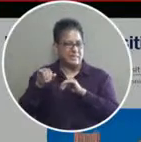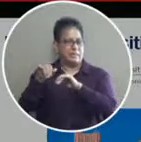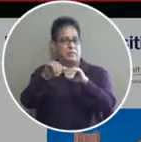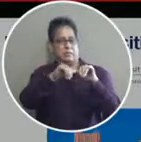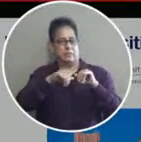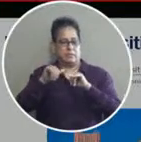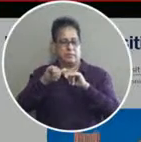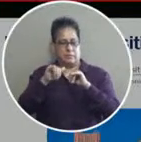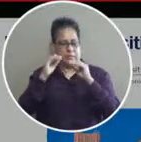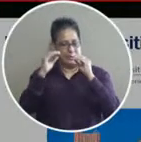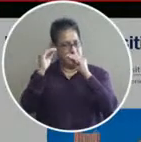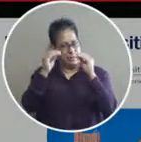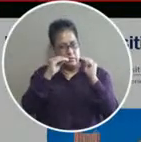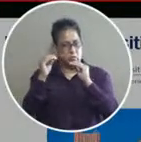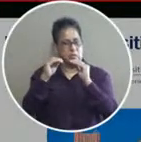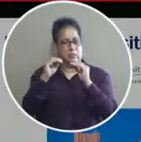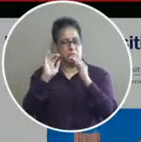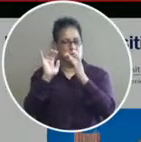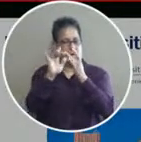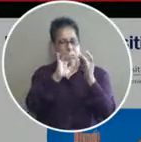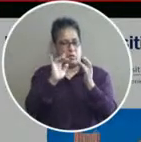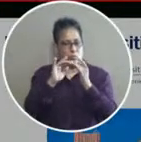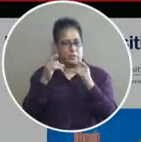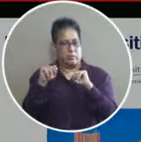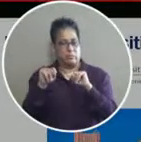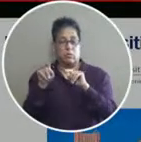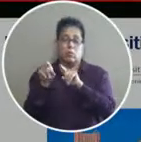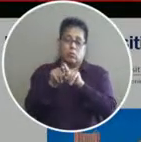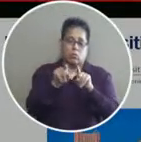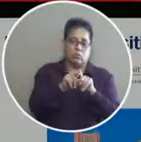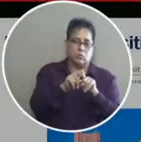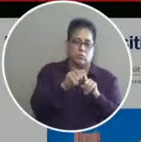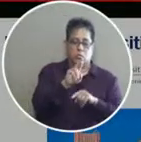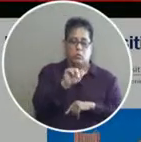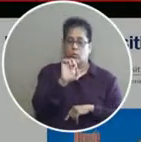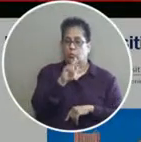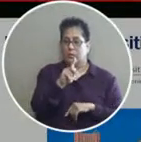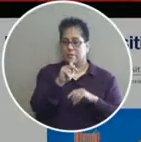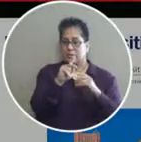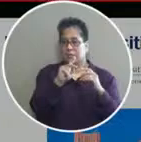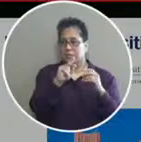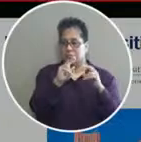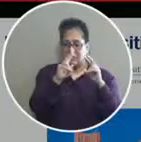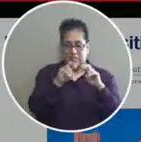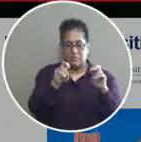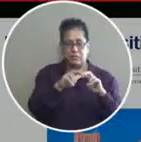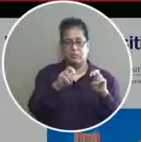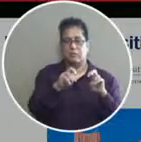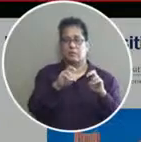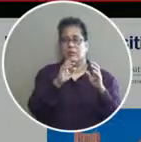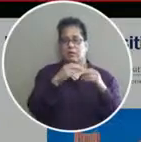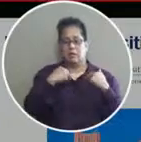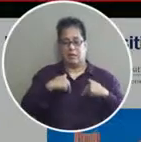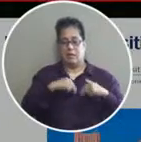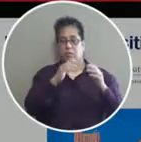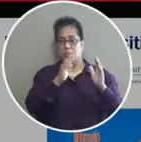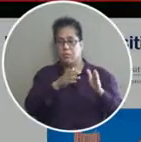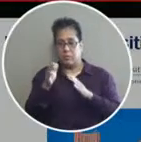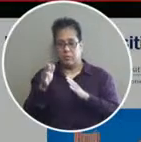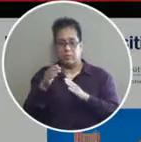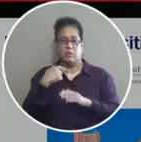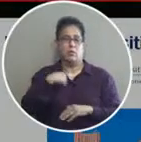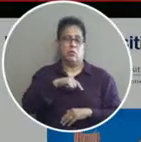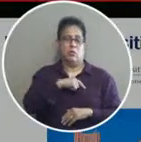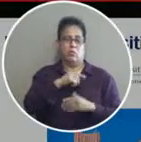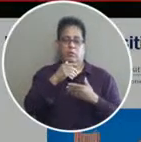our education and outreach efforts. They will also be looking at risk assessment and overall public health preparedness as we move through